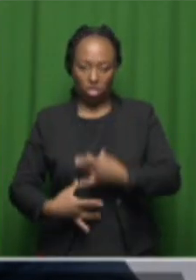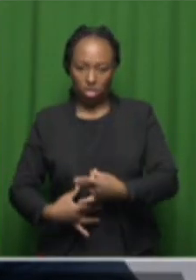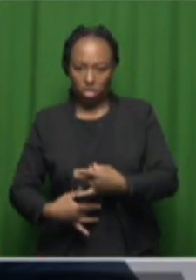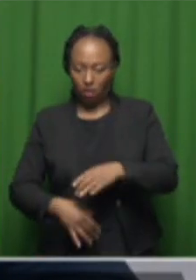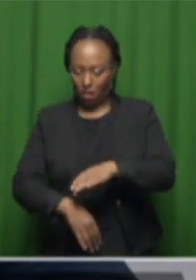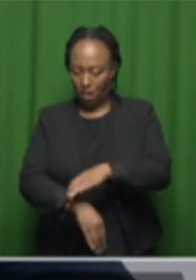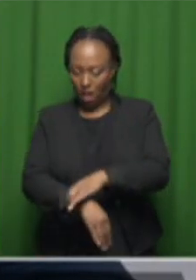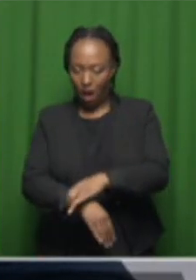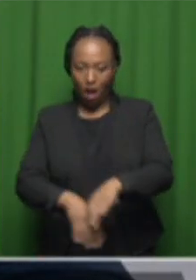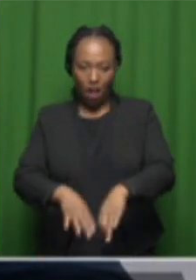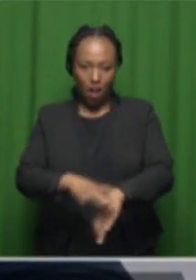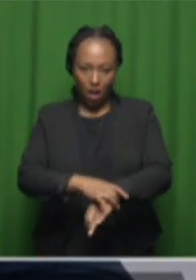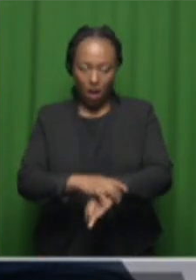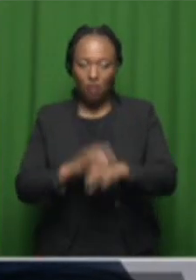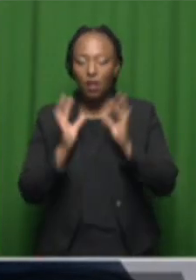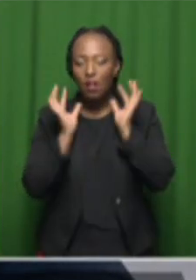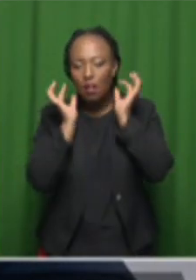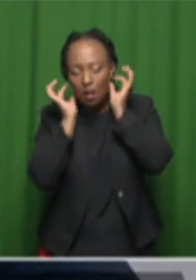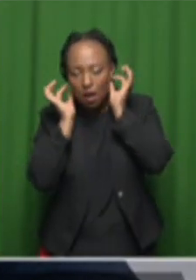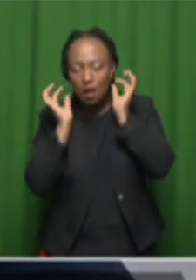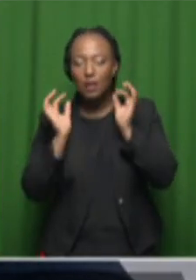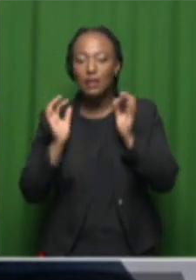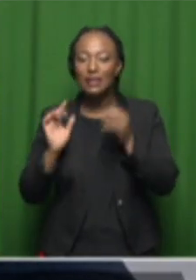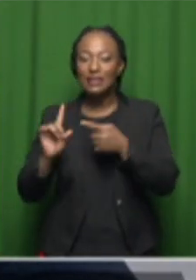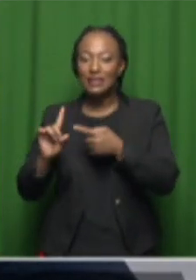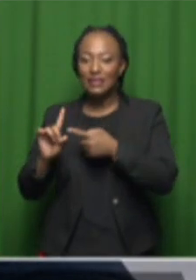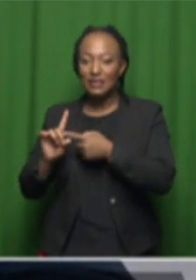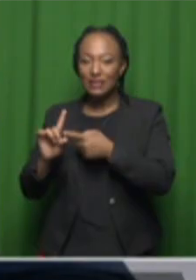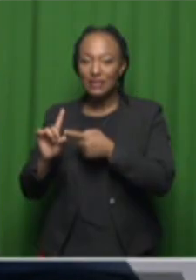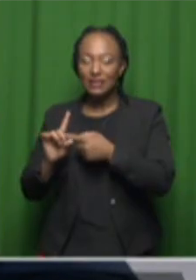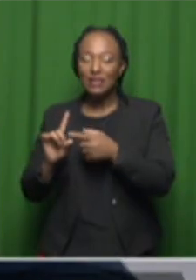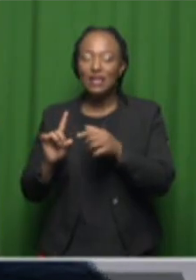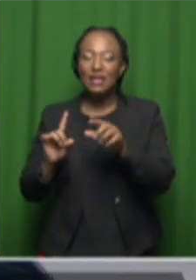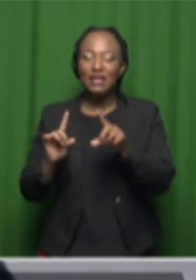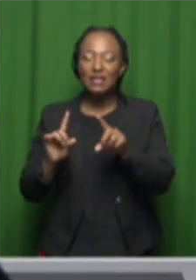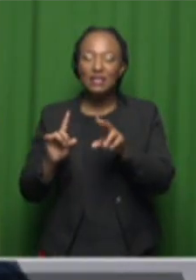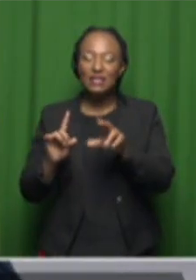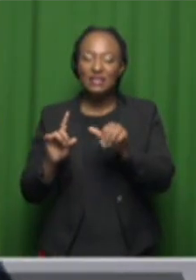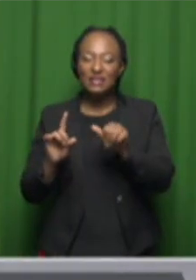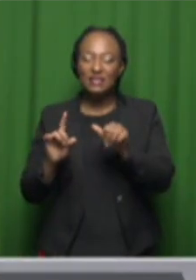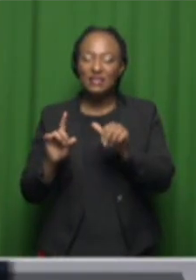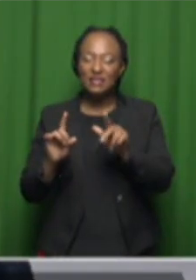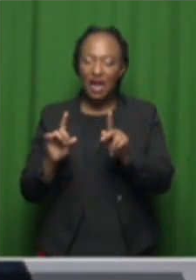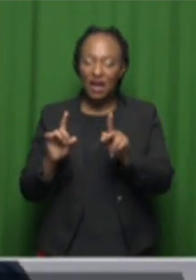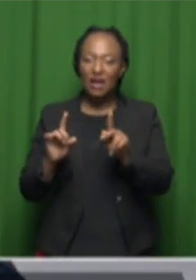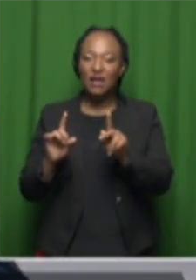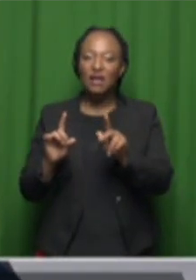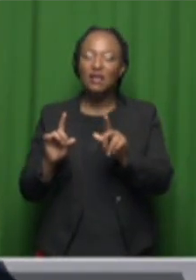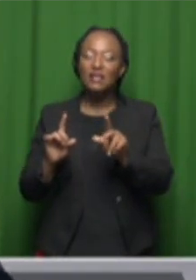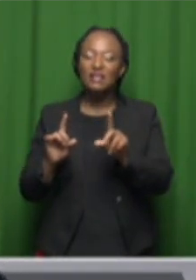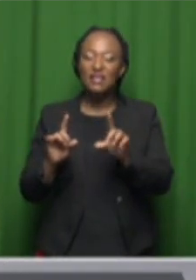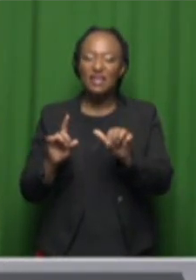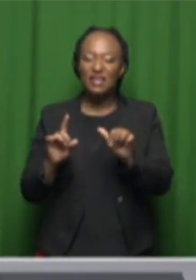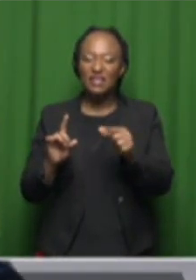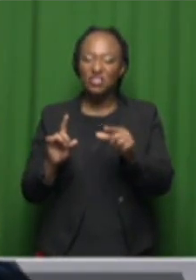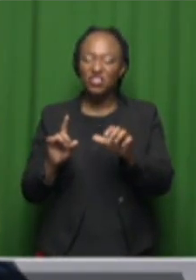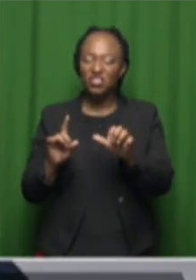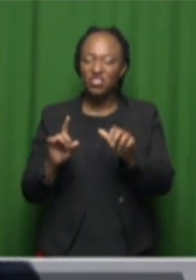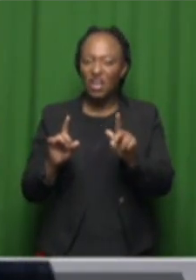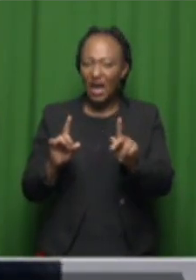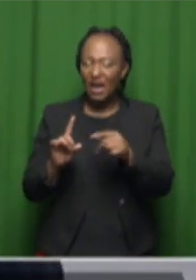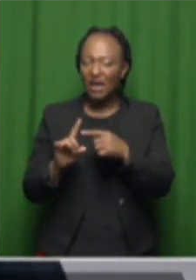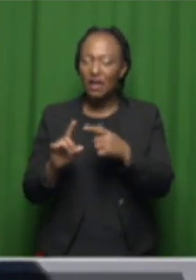of Kenyan jewelry design called Adele de Jacques, and she's made the Adele de Jacques edit, which features 5 of Kenya's most exciting